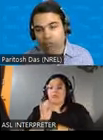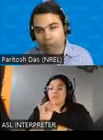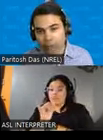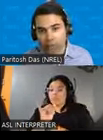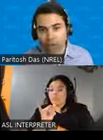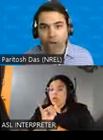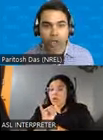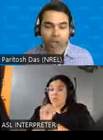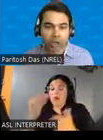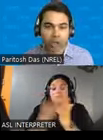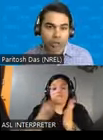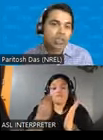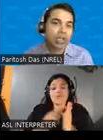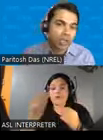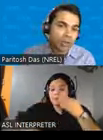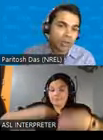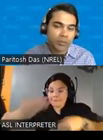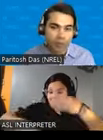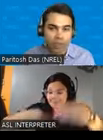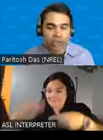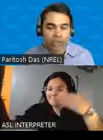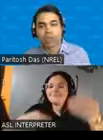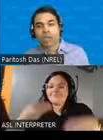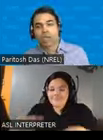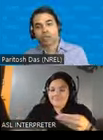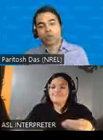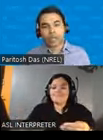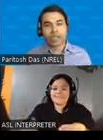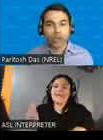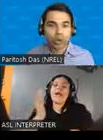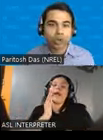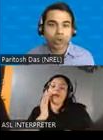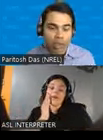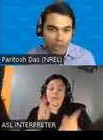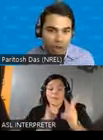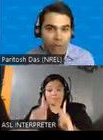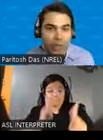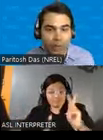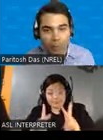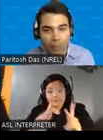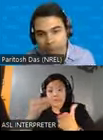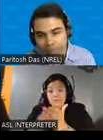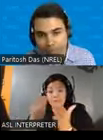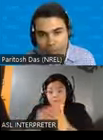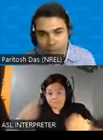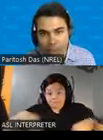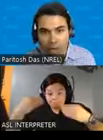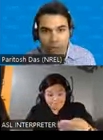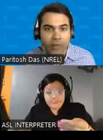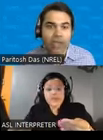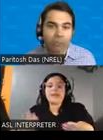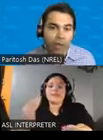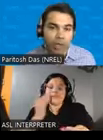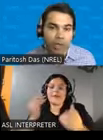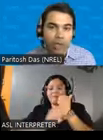of putting rooftop PV or not. So it's a long-term investment for a customer. So getting those incorporated from a customer's perspective, we